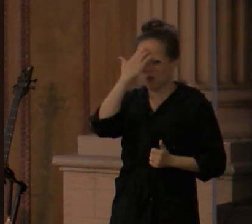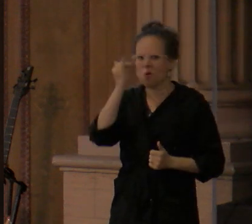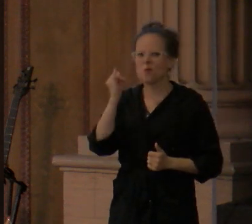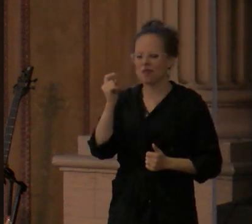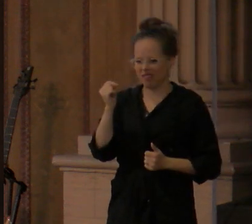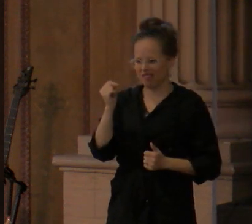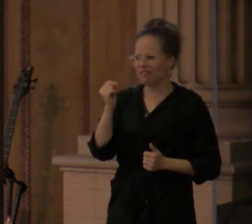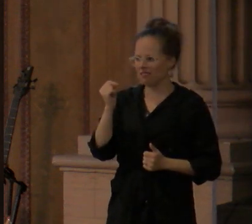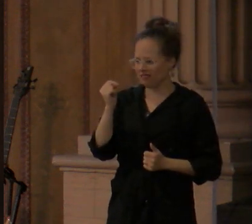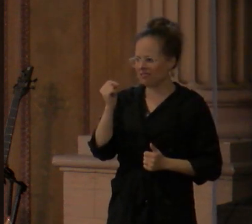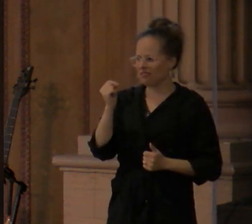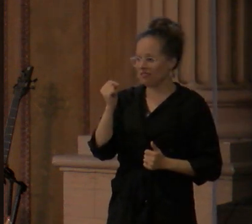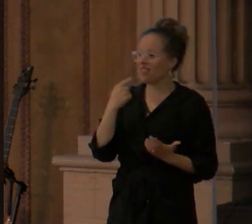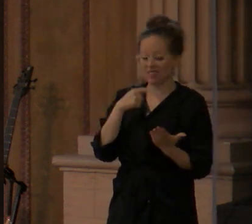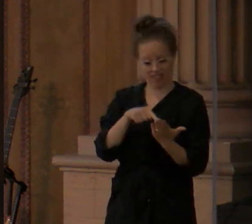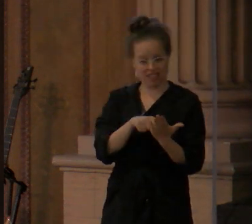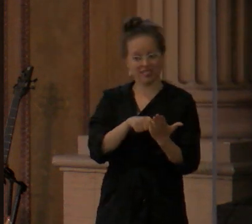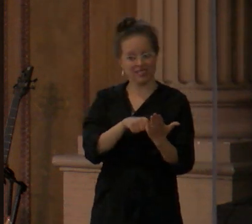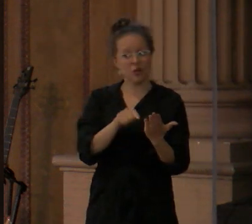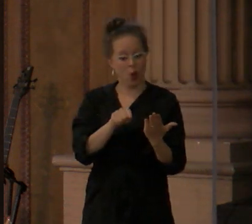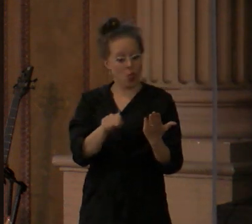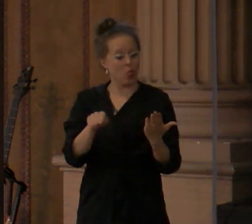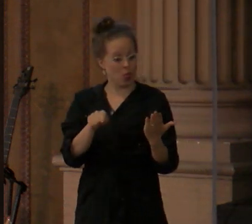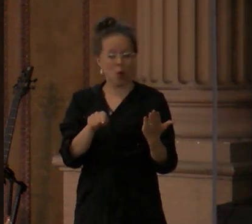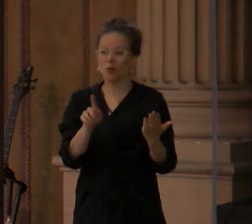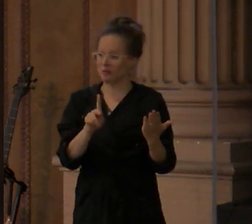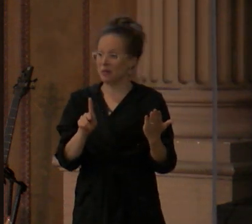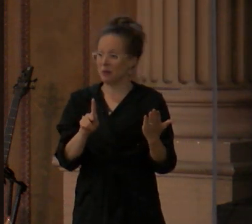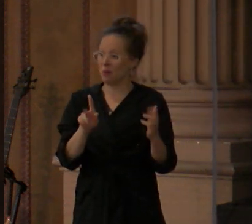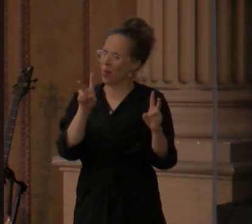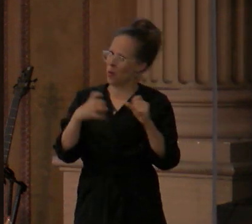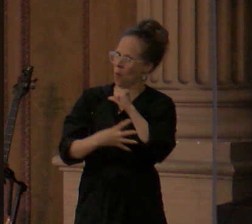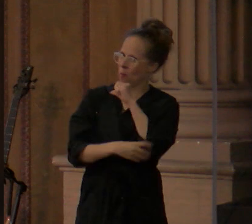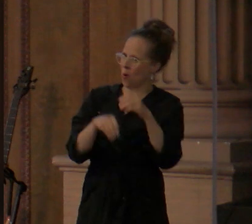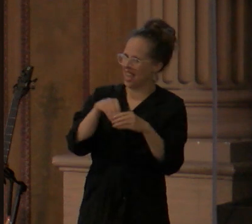And he says, these poor people in spirit, they have the kingdom.